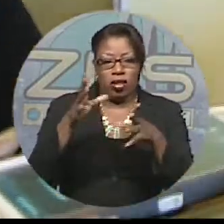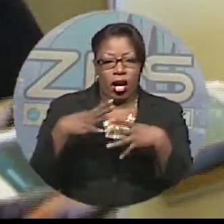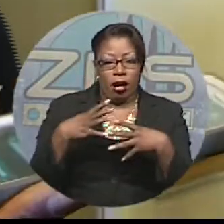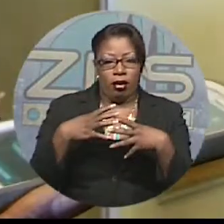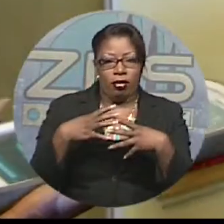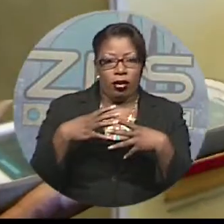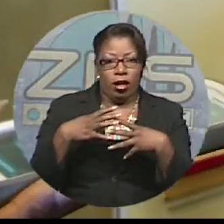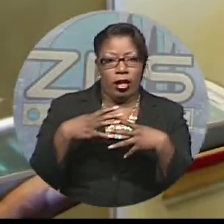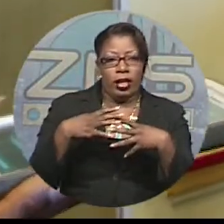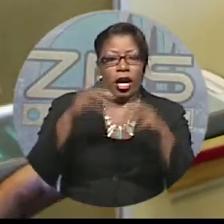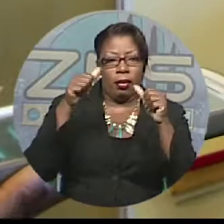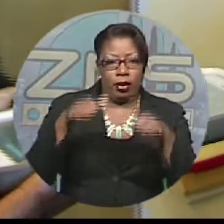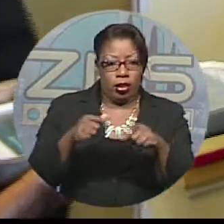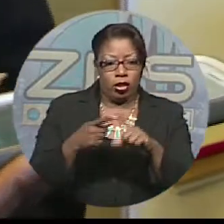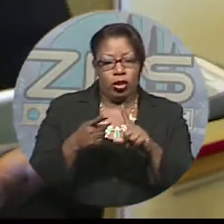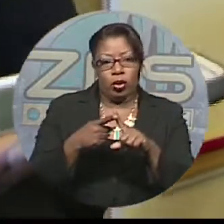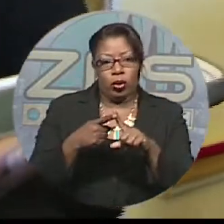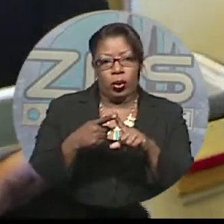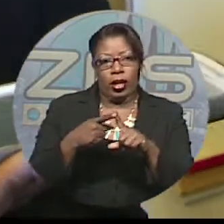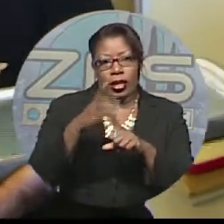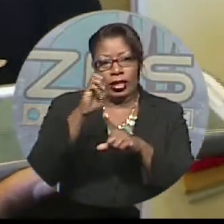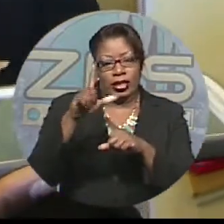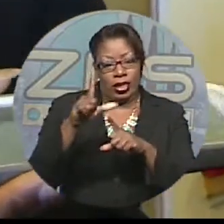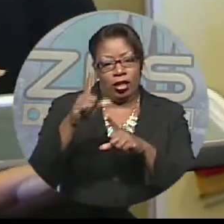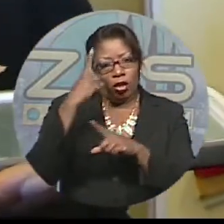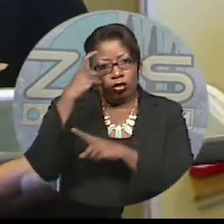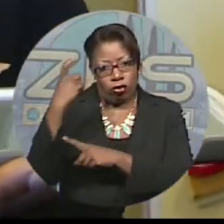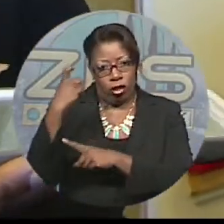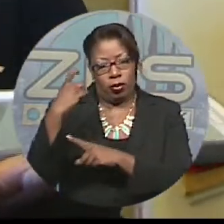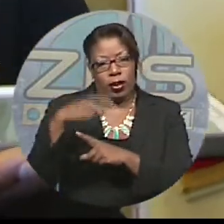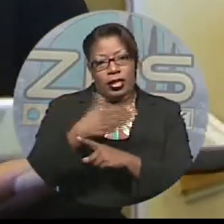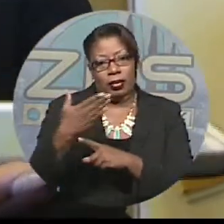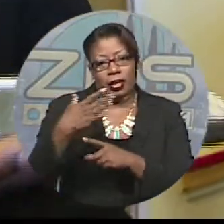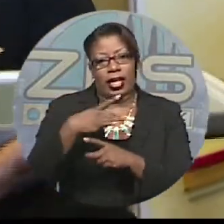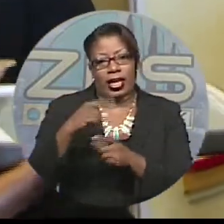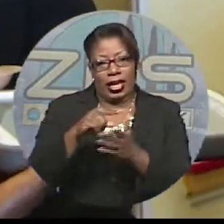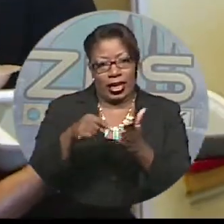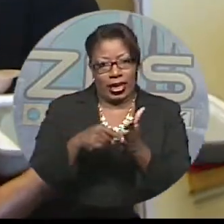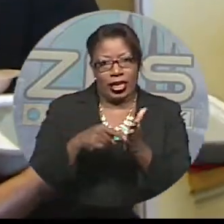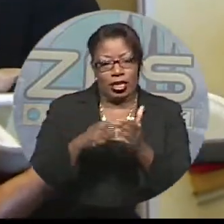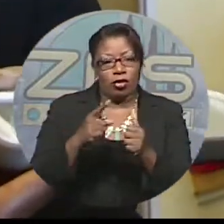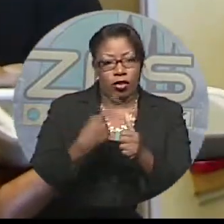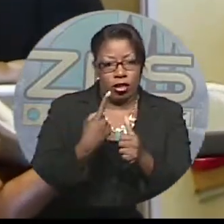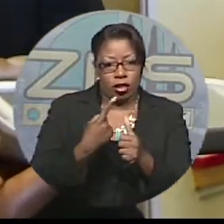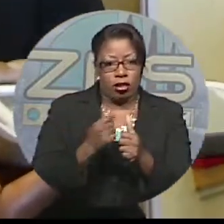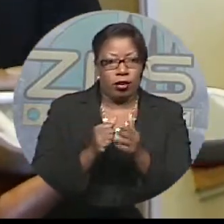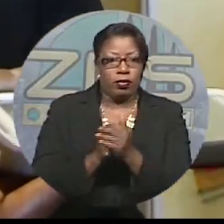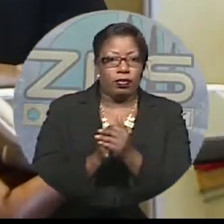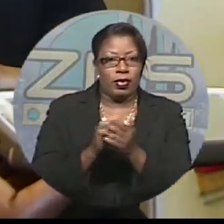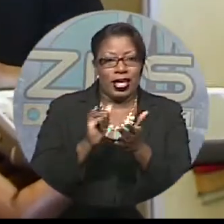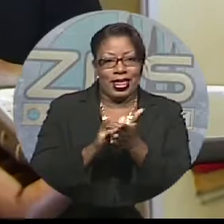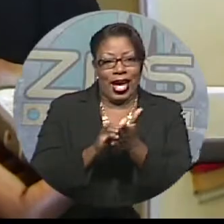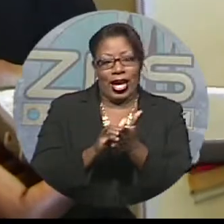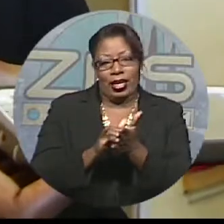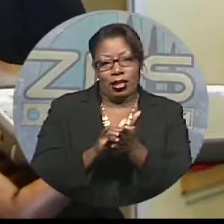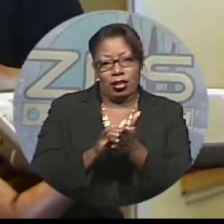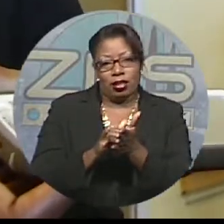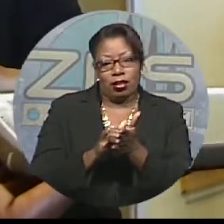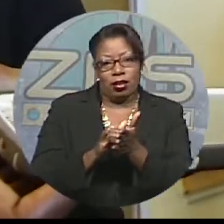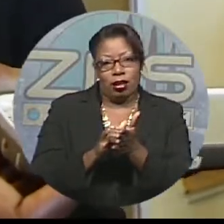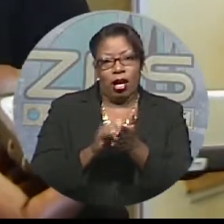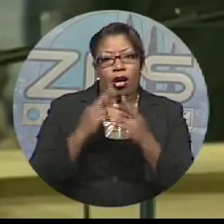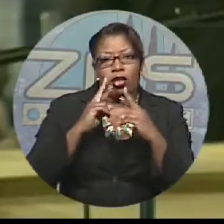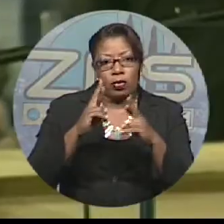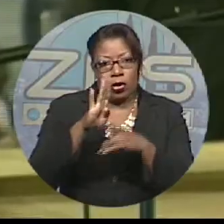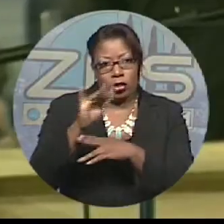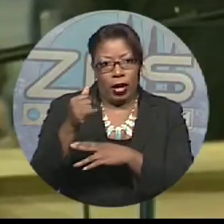capacity at this stage to even dream of something like that. That's the first point. That's just a political response by